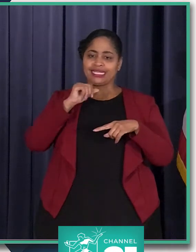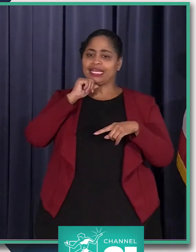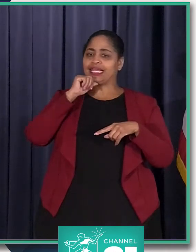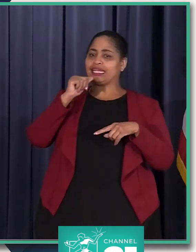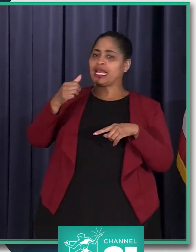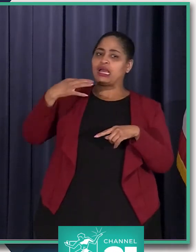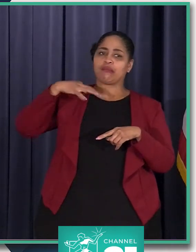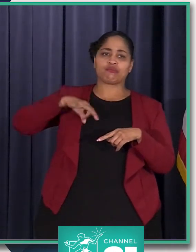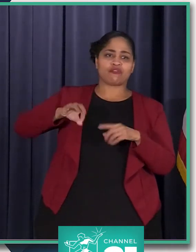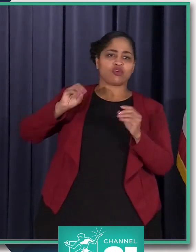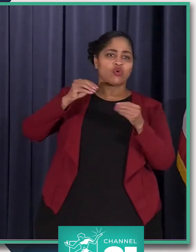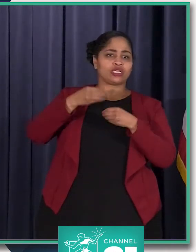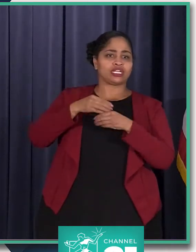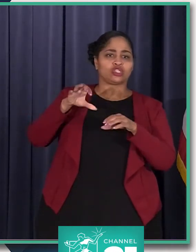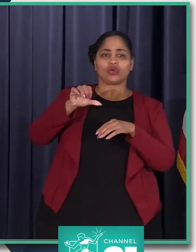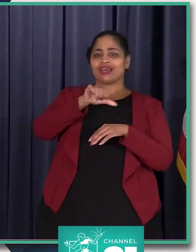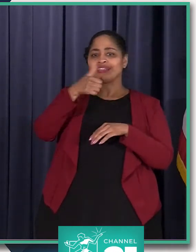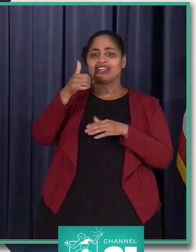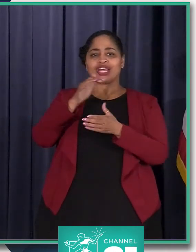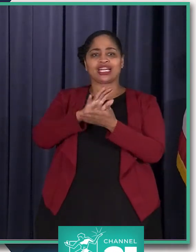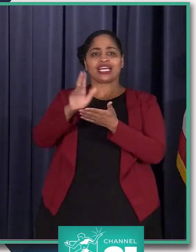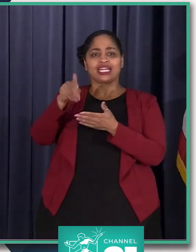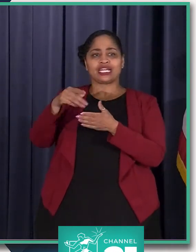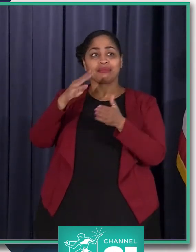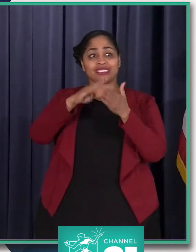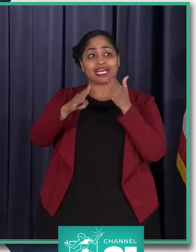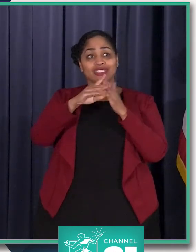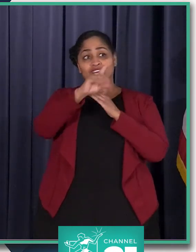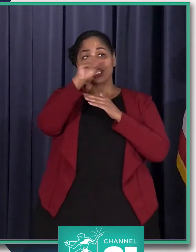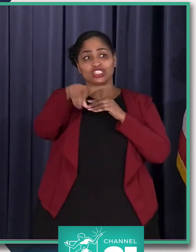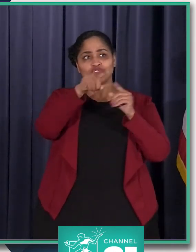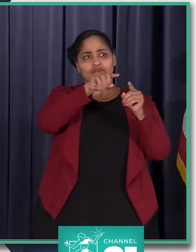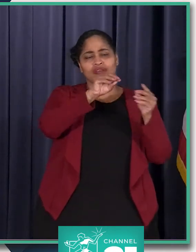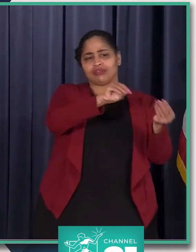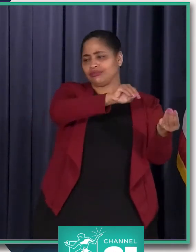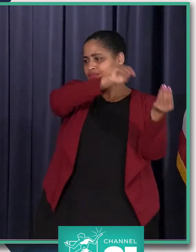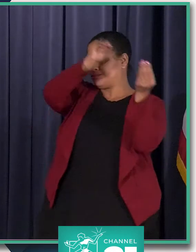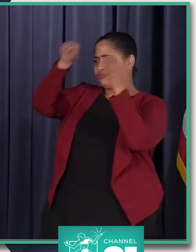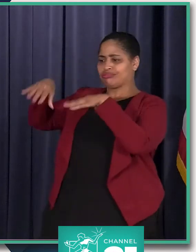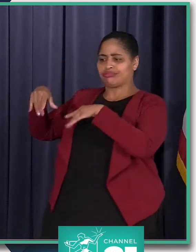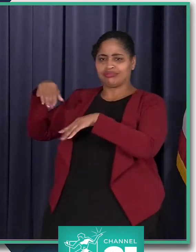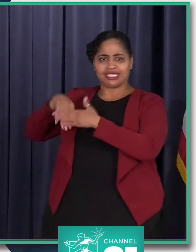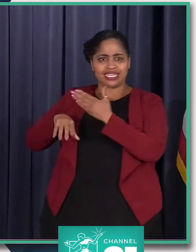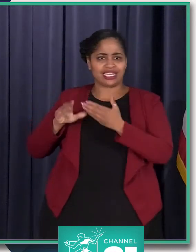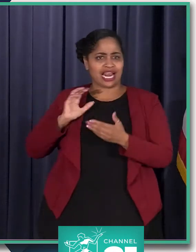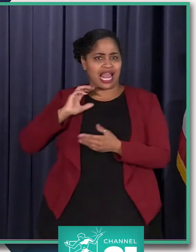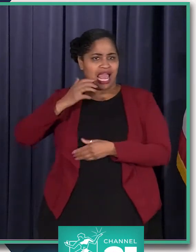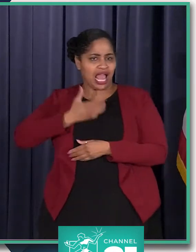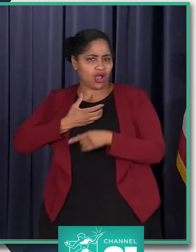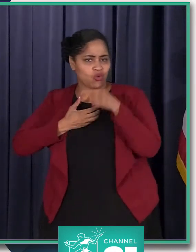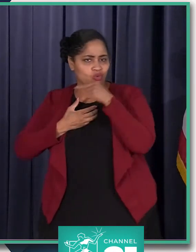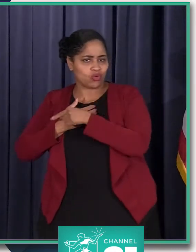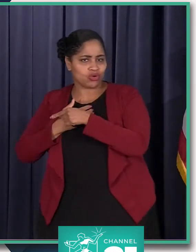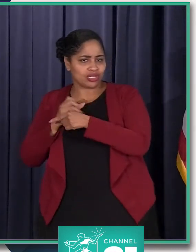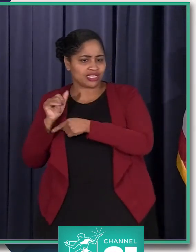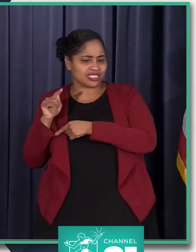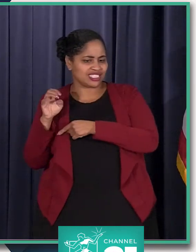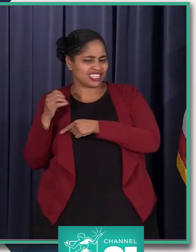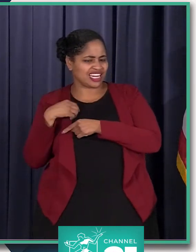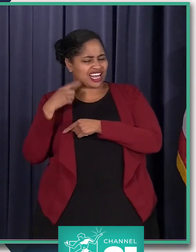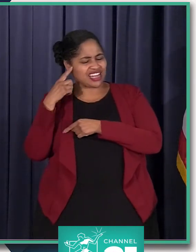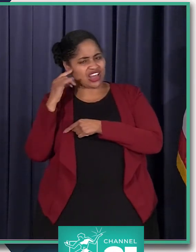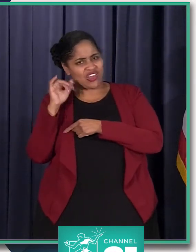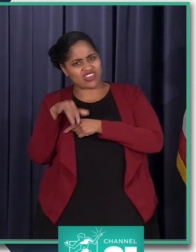nonprofit organization doing another cleanup that was in downtown Detroit at the time, and they was doing some dumping there. And I thought that